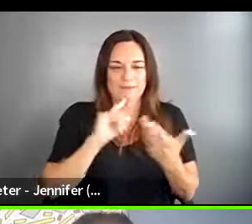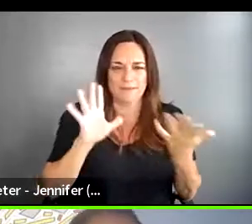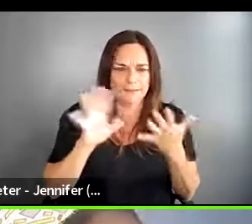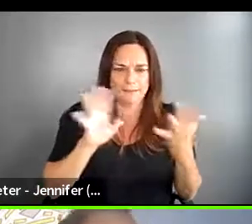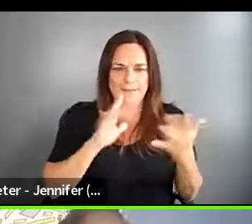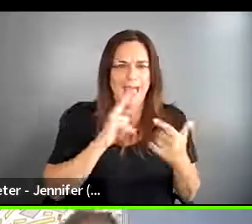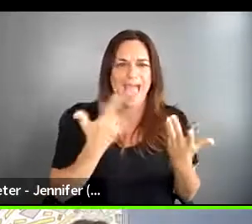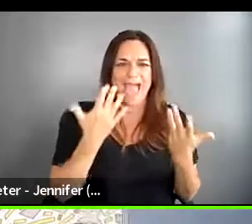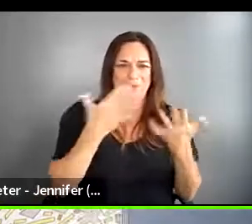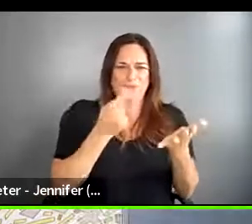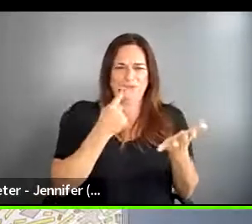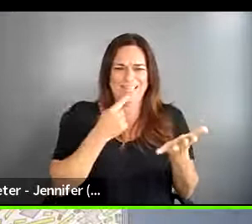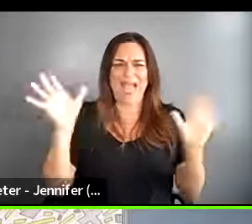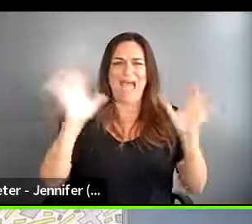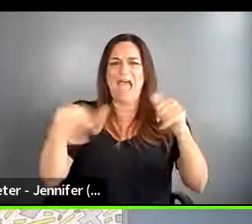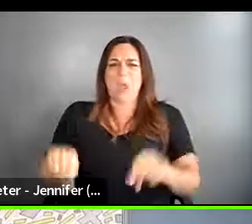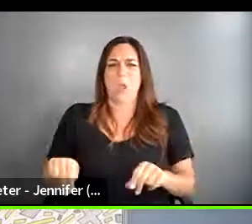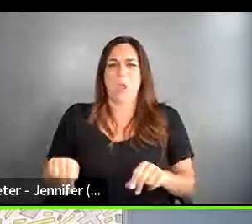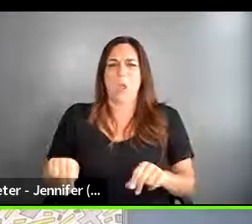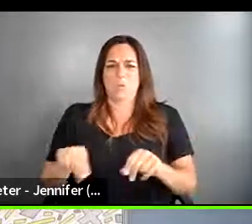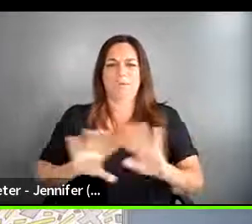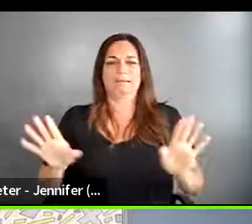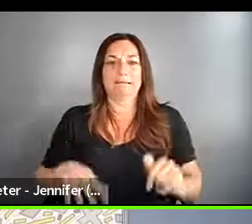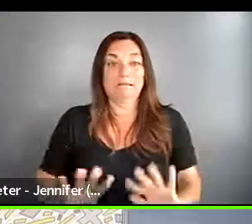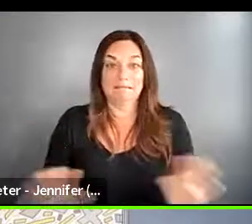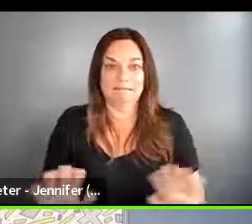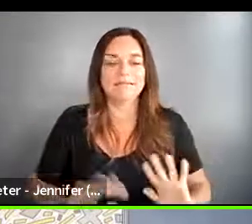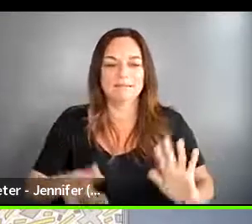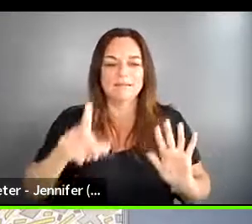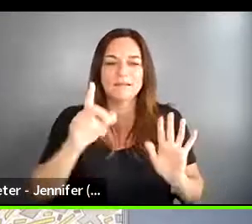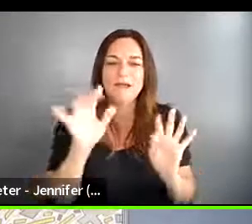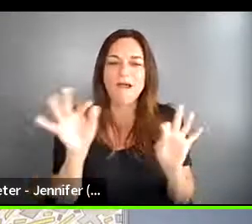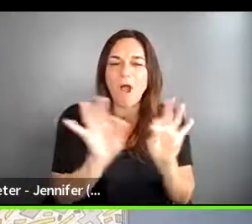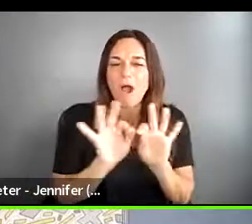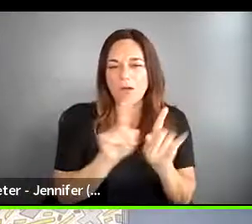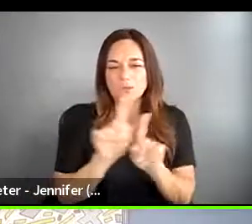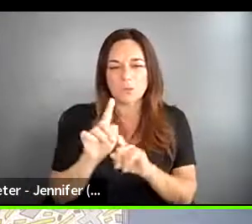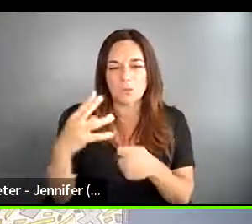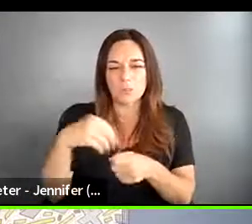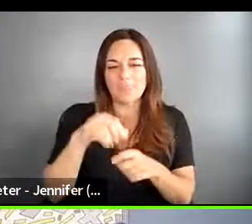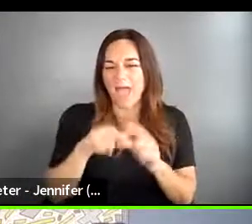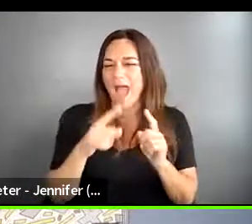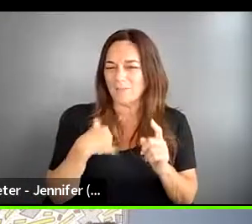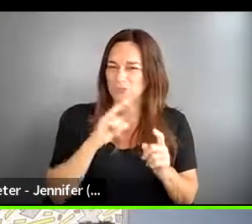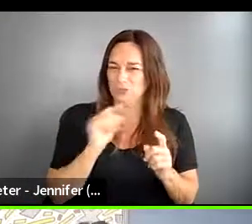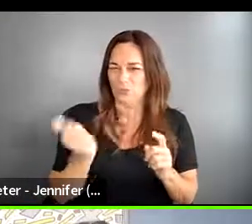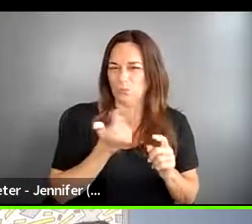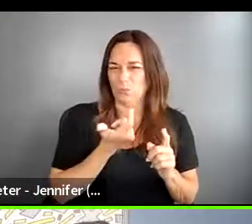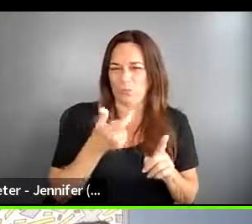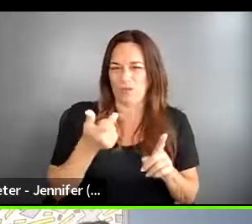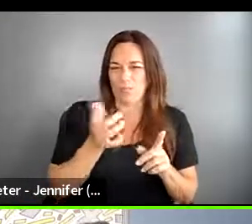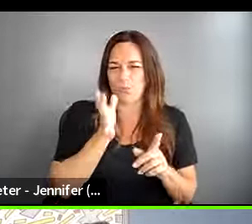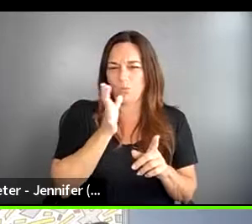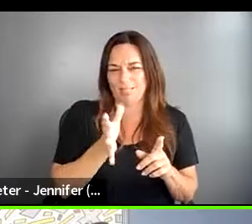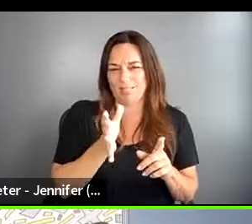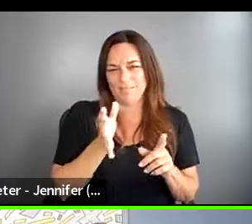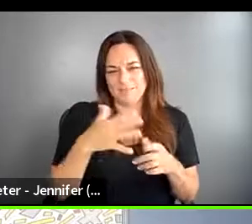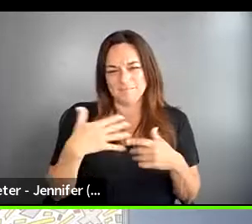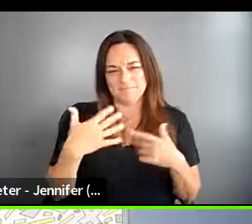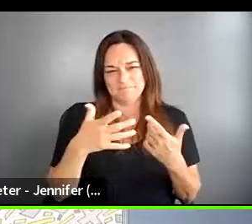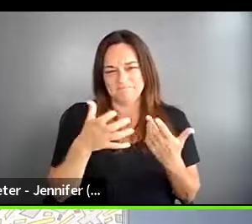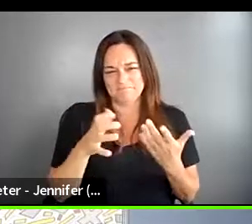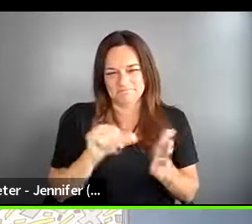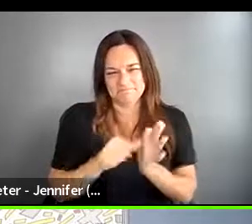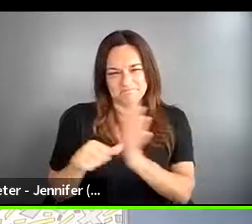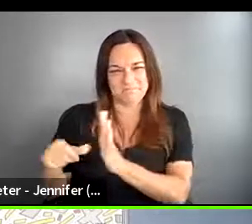say no. So that we are also including that in our campaign, which I'm pretty sure y'all will. So I just want to highlight that.